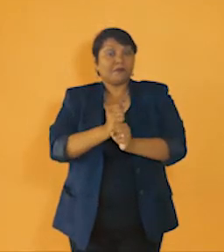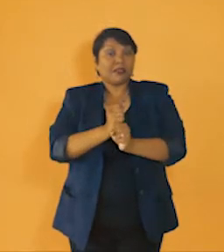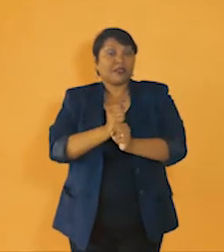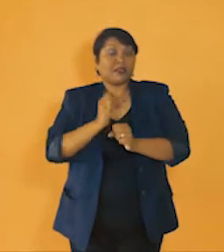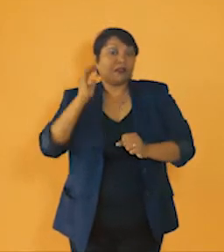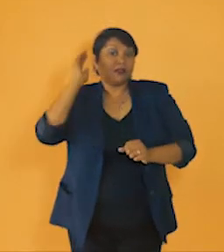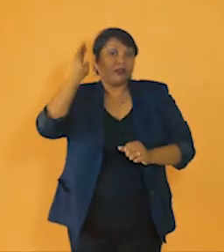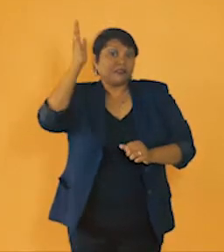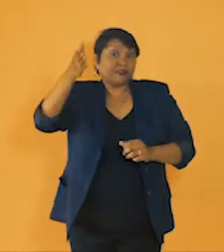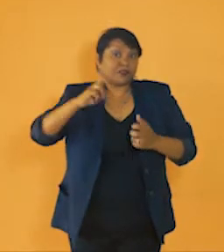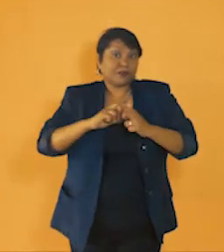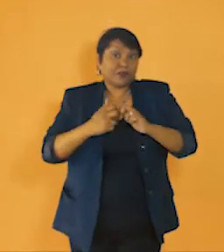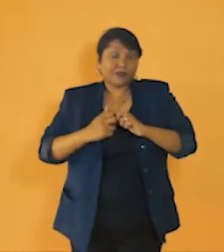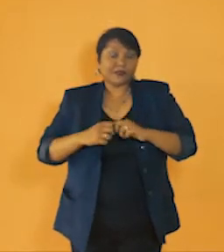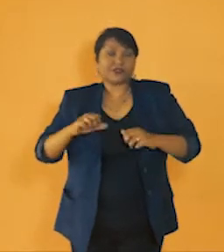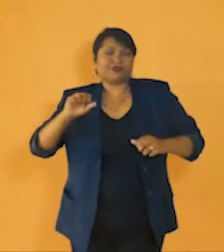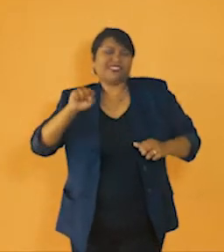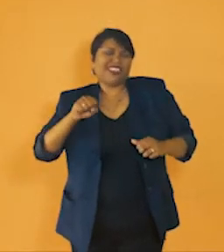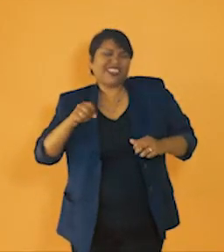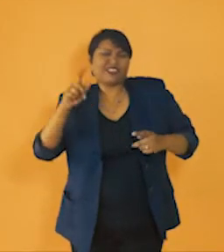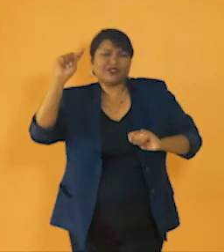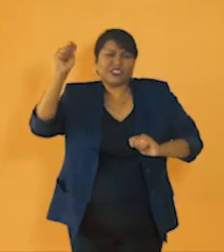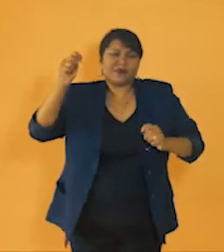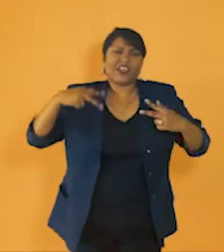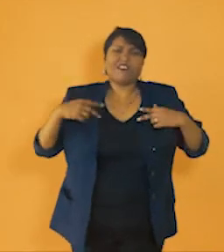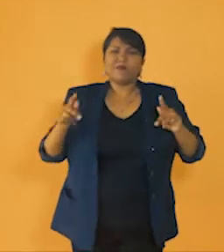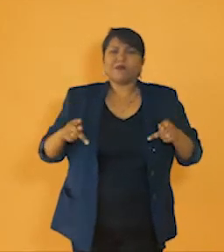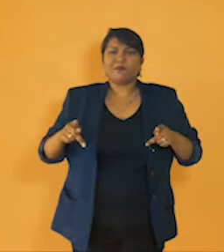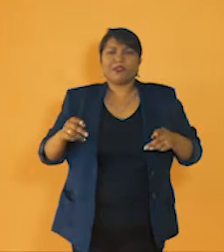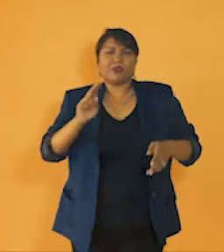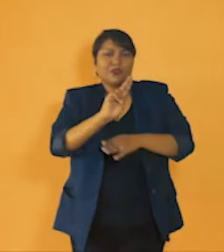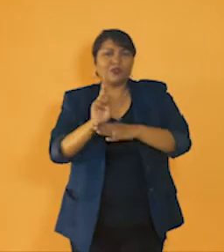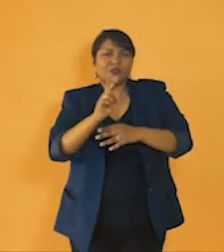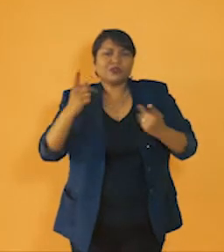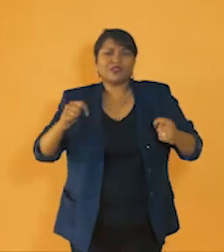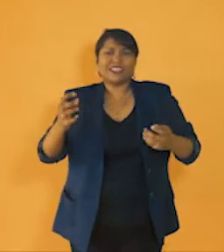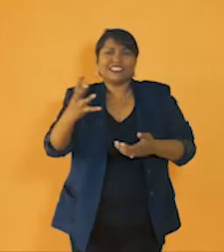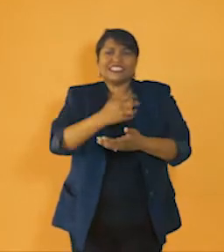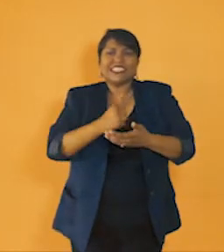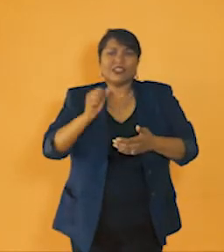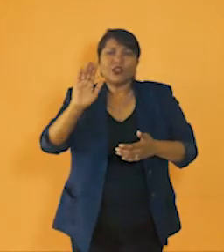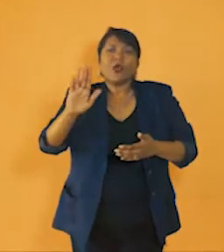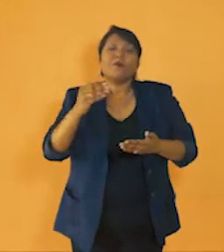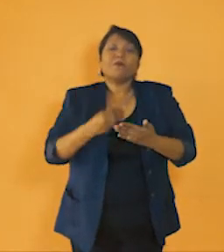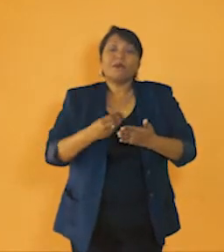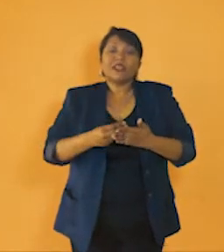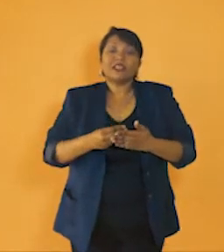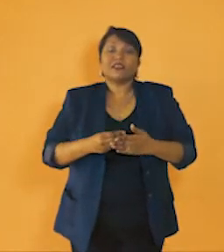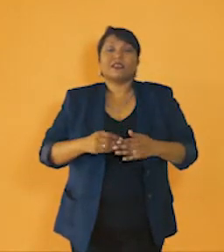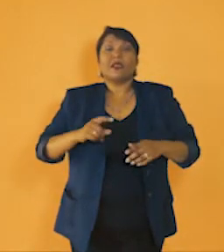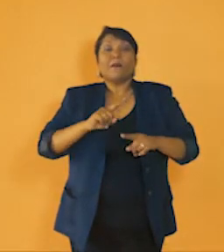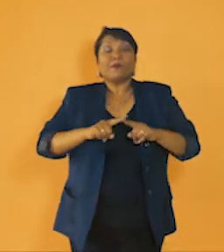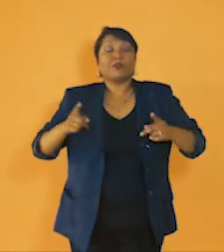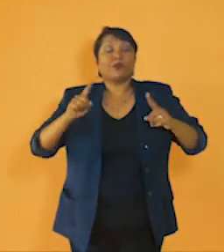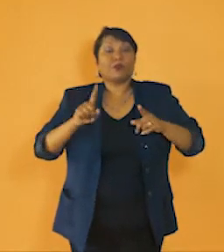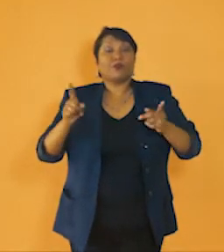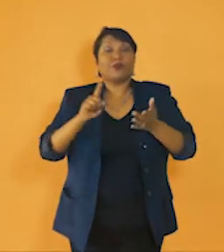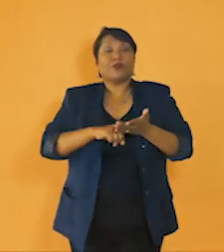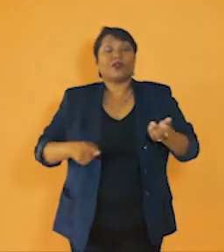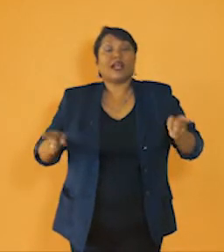that, yeah, Trinidad have a lot of smart men and that kind of thing. But what you will find is the smart men from overseas coming here to set up